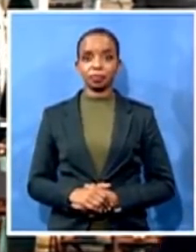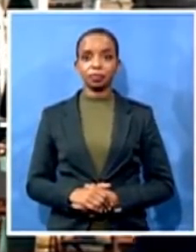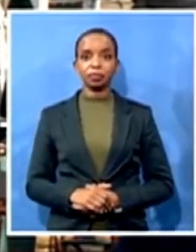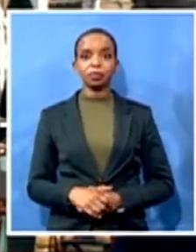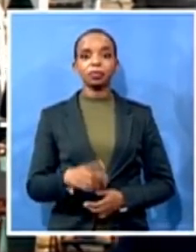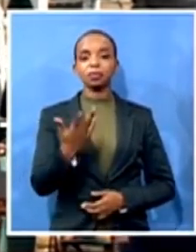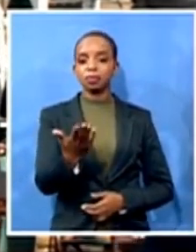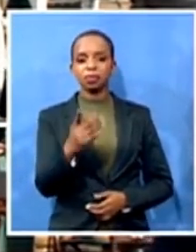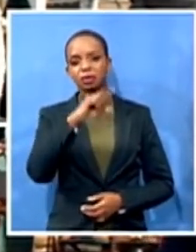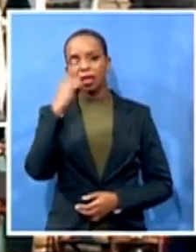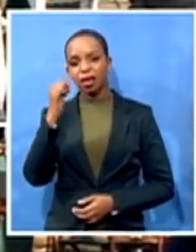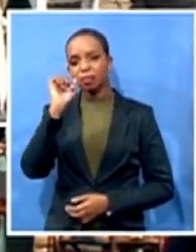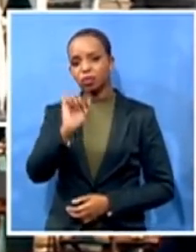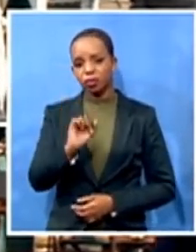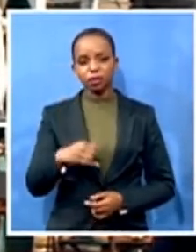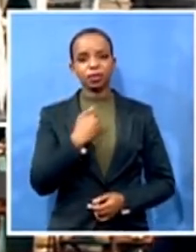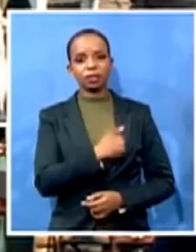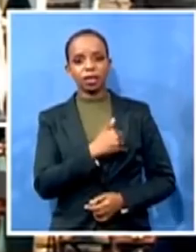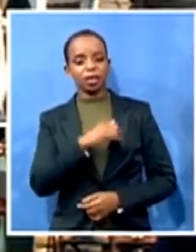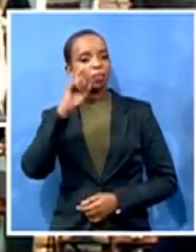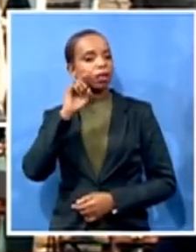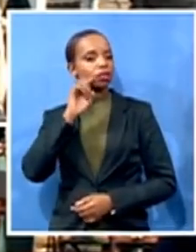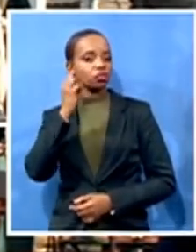My name is Lebogang. Spell it.